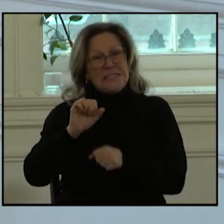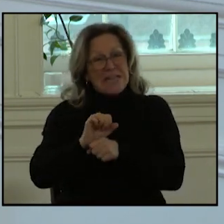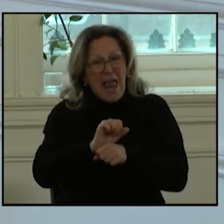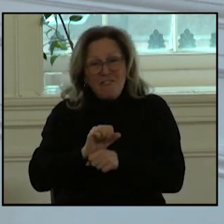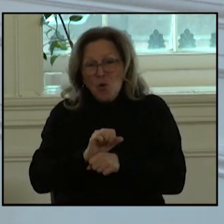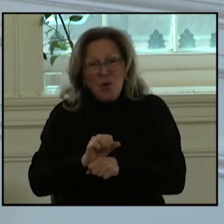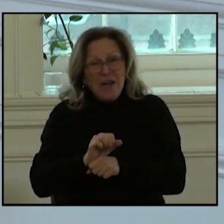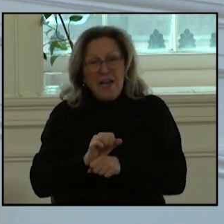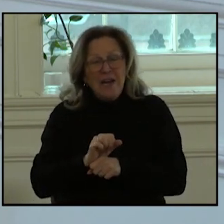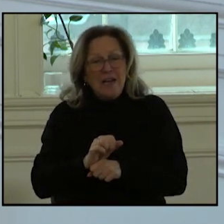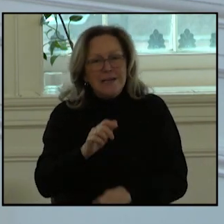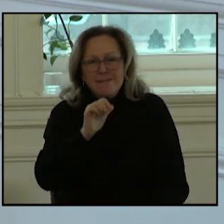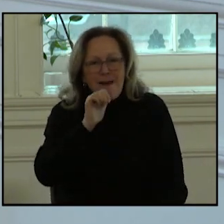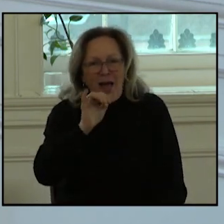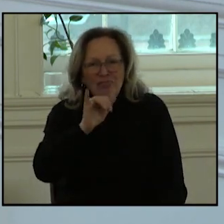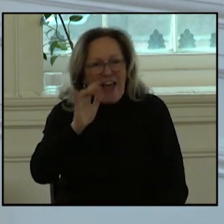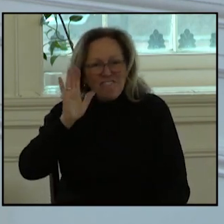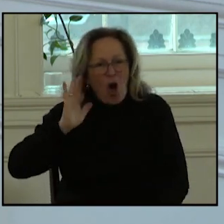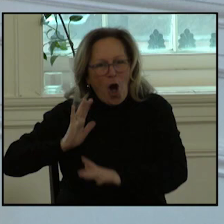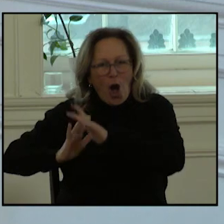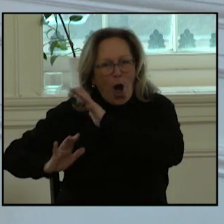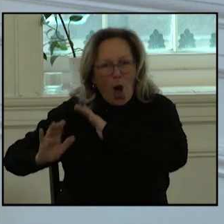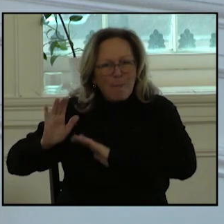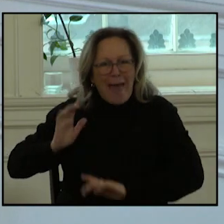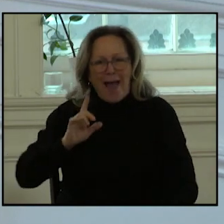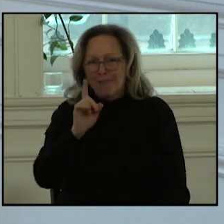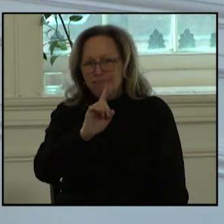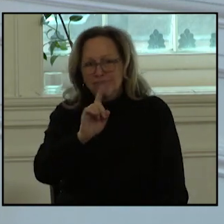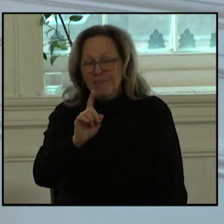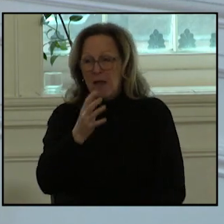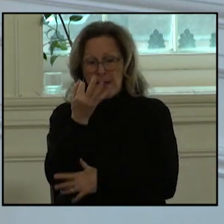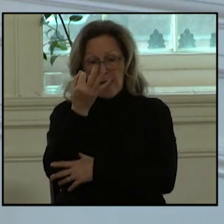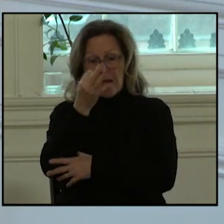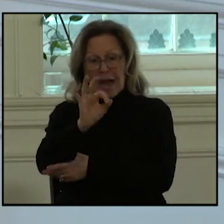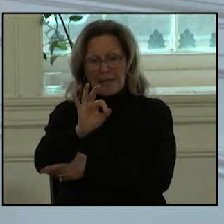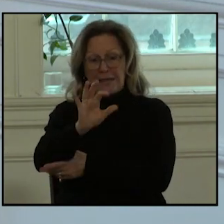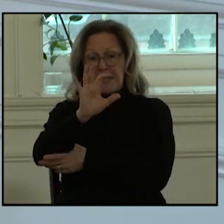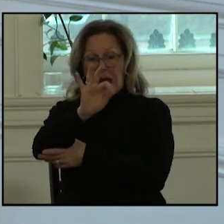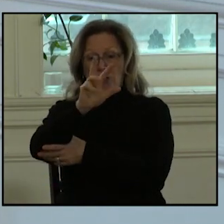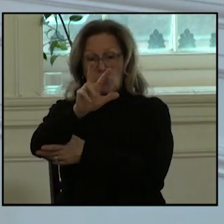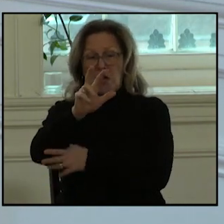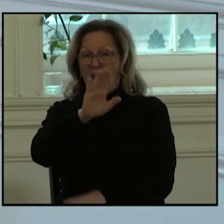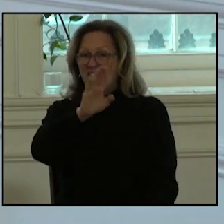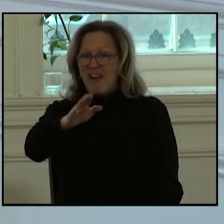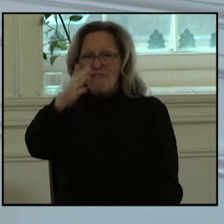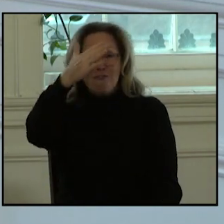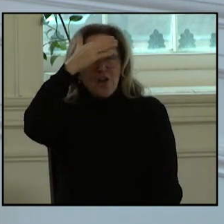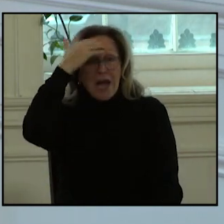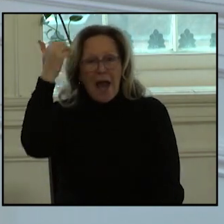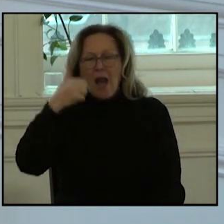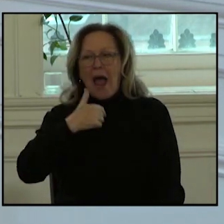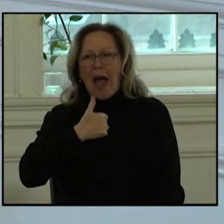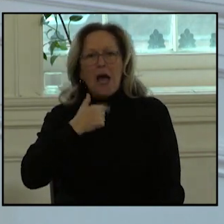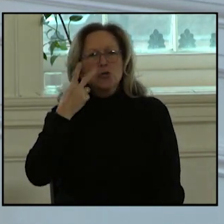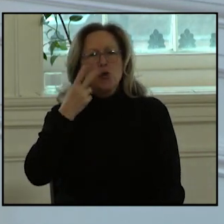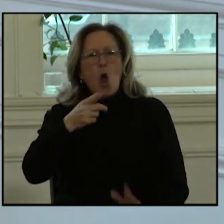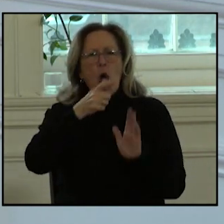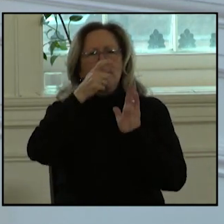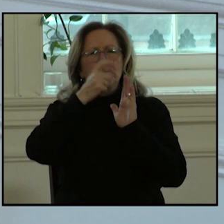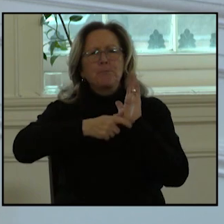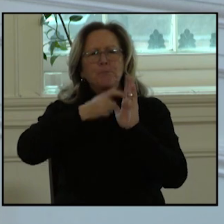that far from me, it really is not. In 1993, I'll never forget, and I gotta find this magazine, the Jet